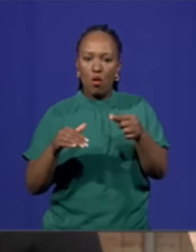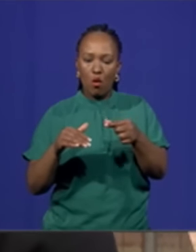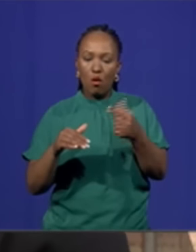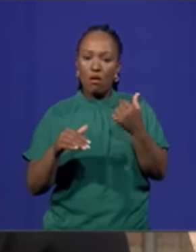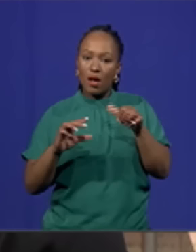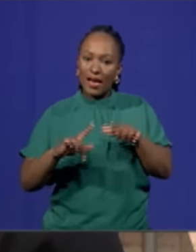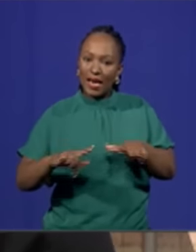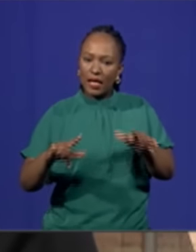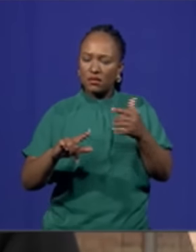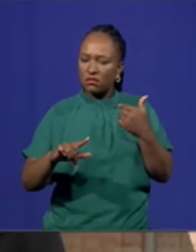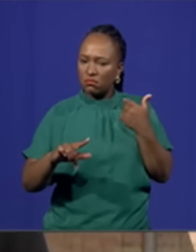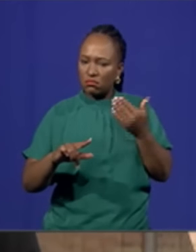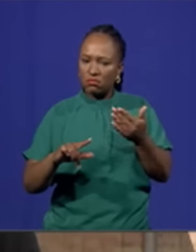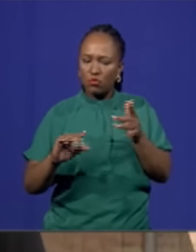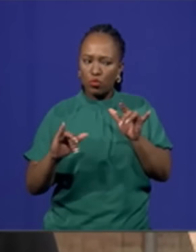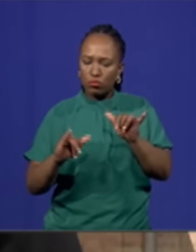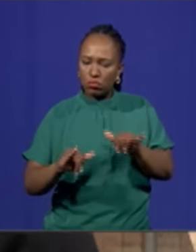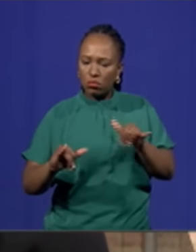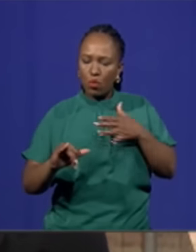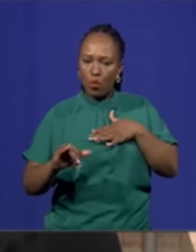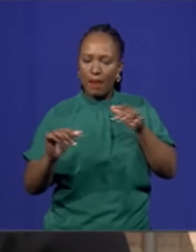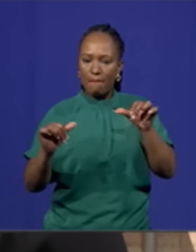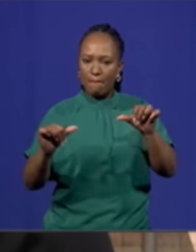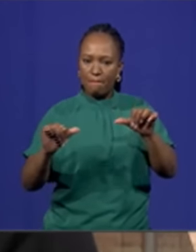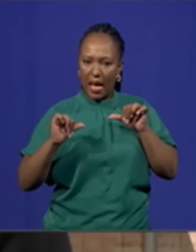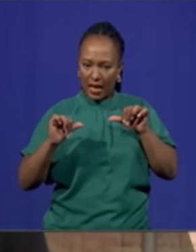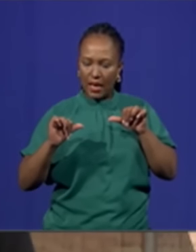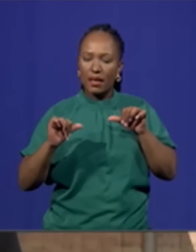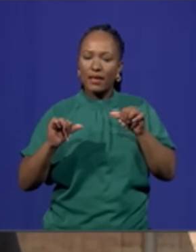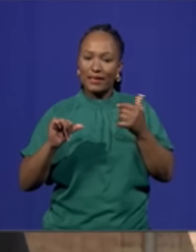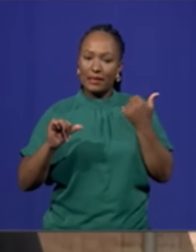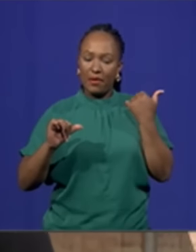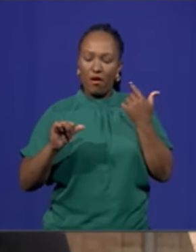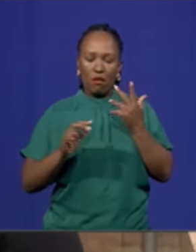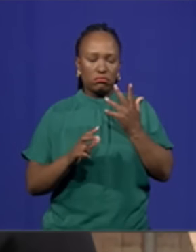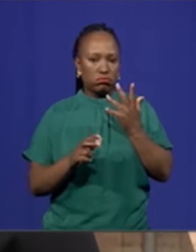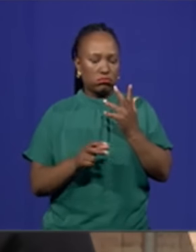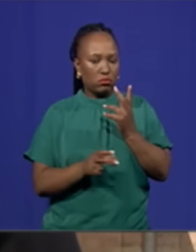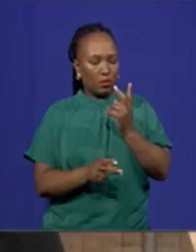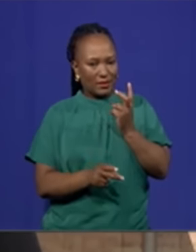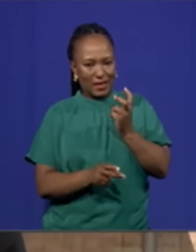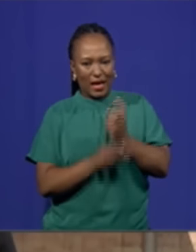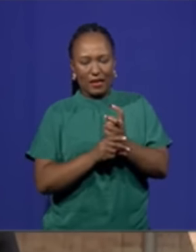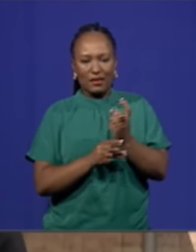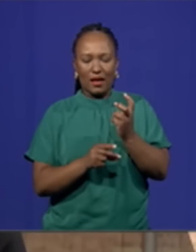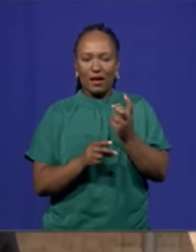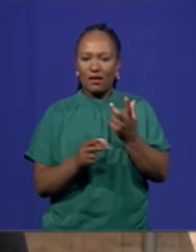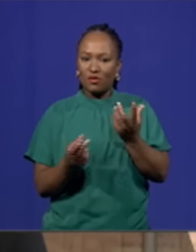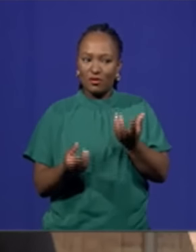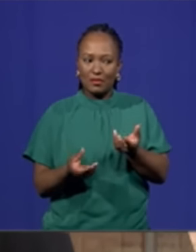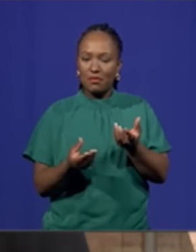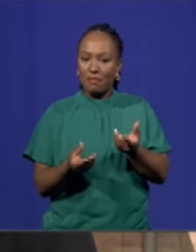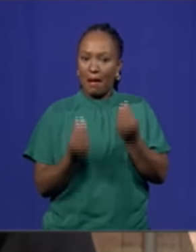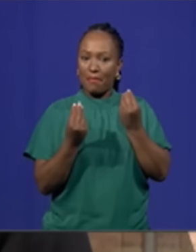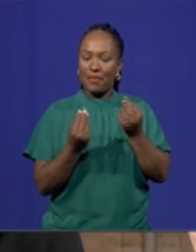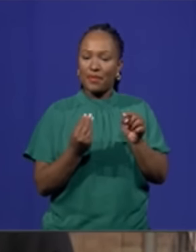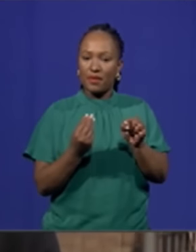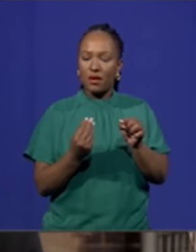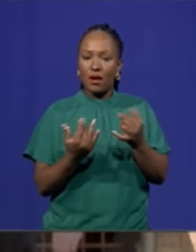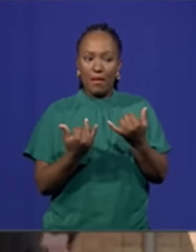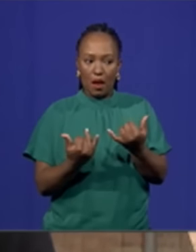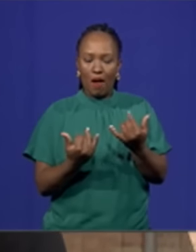batla go fitlheng ka jeno re kgonne le kereya ene go ne go le thata go ne go se simple gore re ka feletsa re fitlheletse kgwetlho re fitlheletseng mara